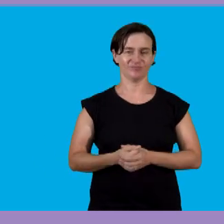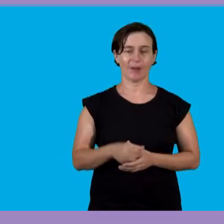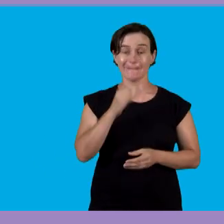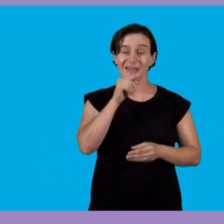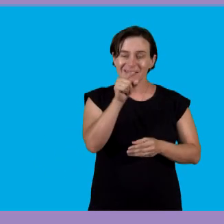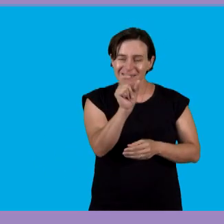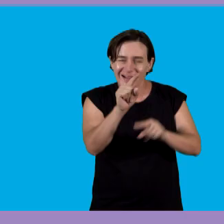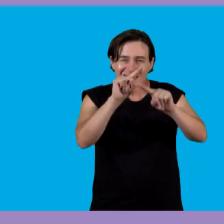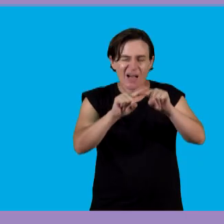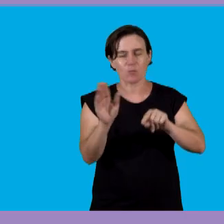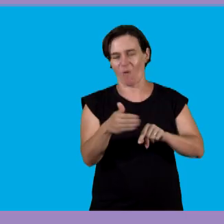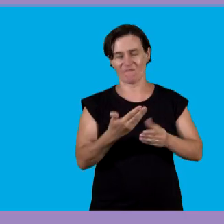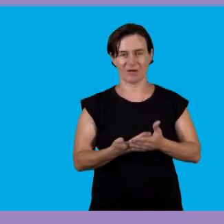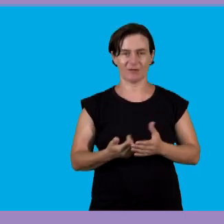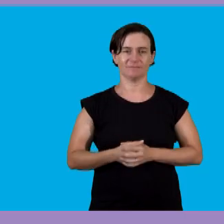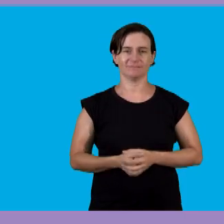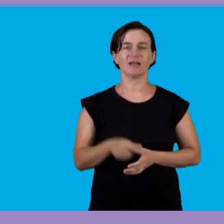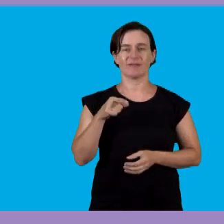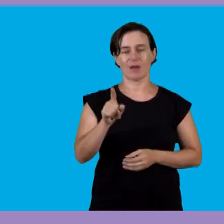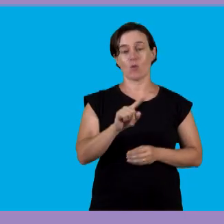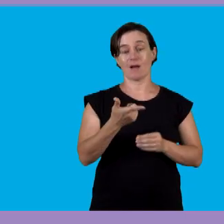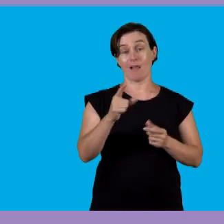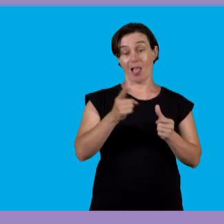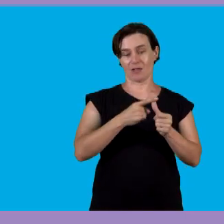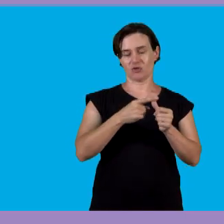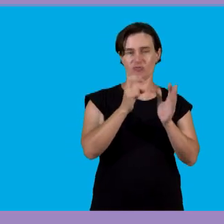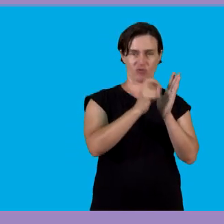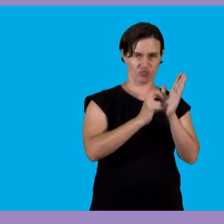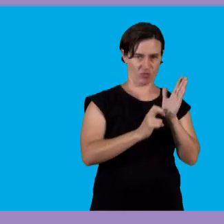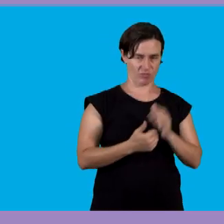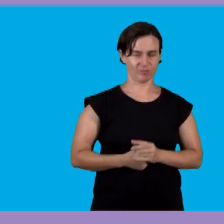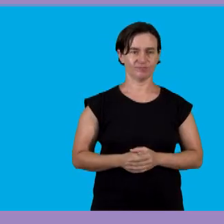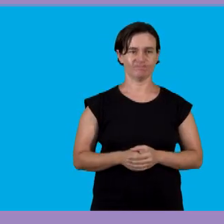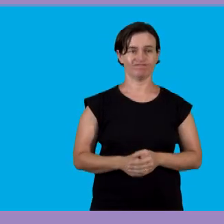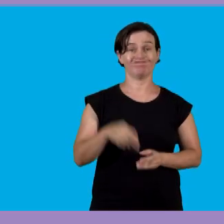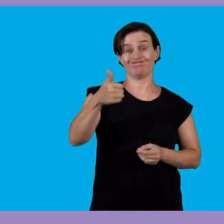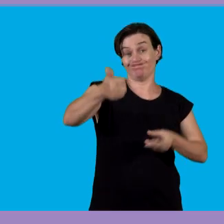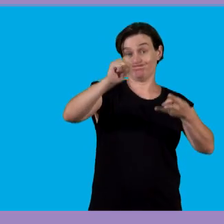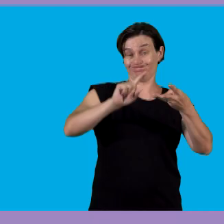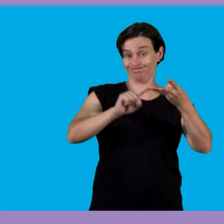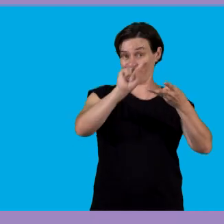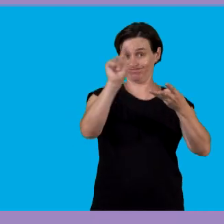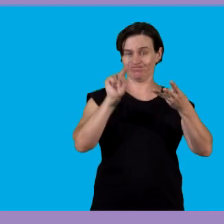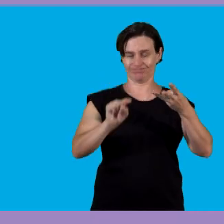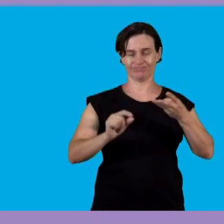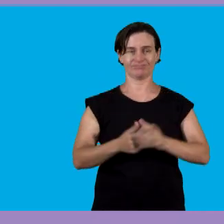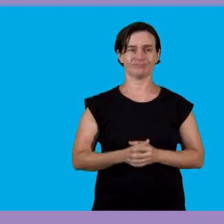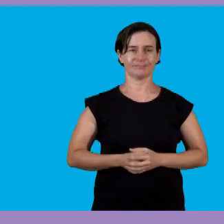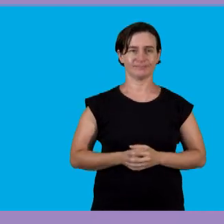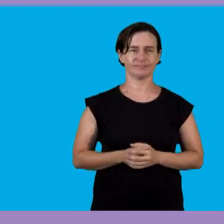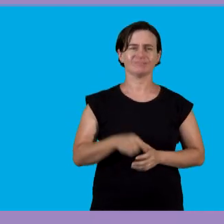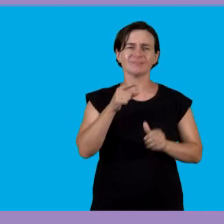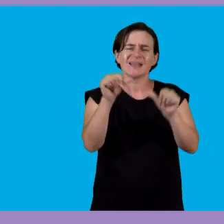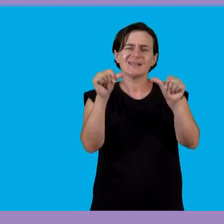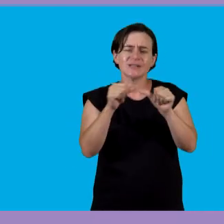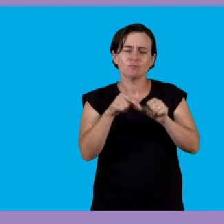that would be our algebraic rule. Let's move on to the next one. Again, we are determining